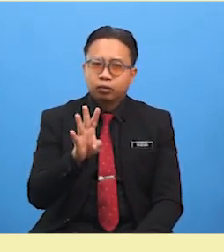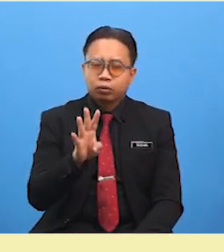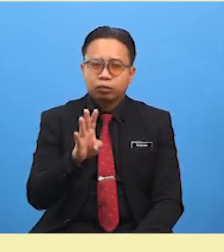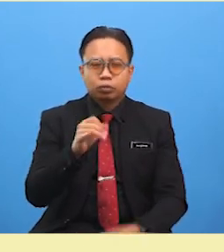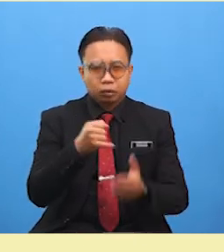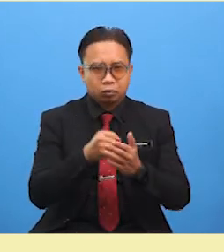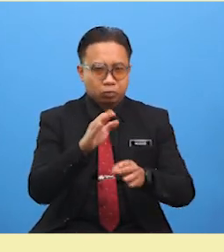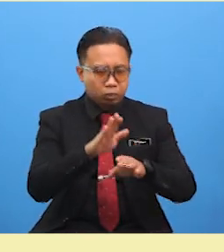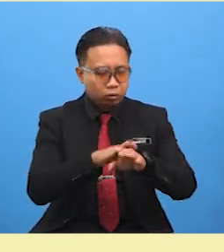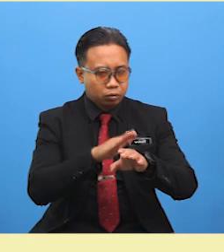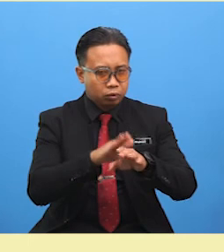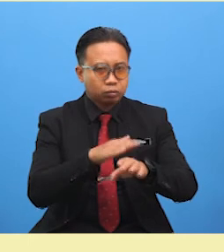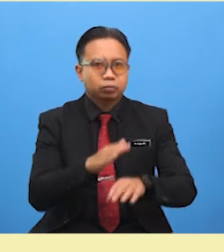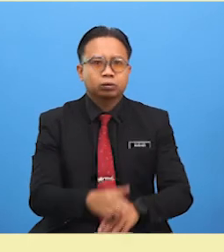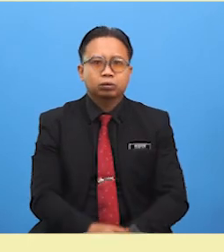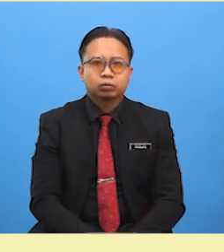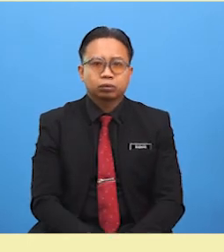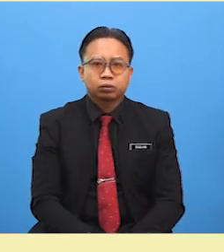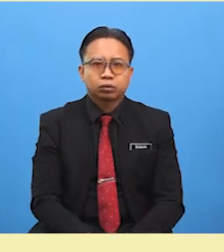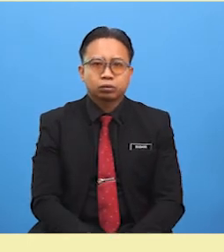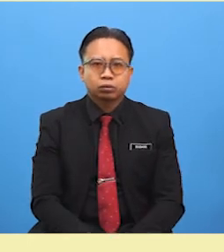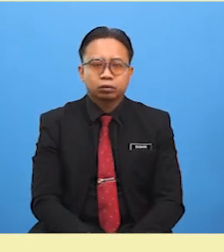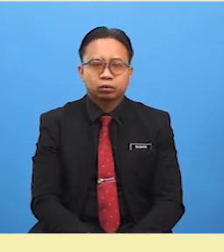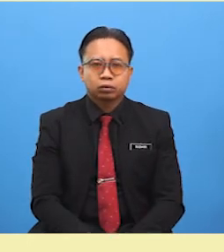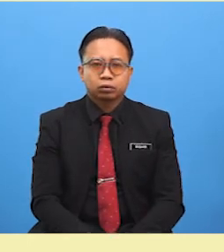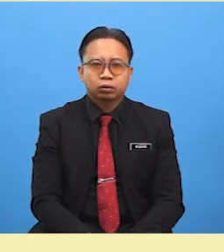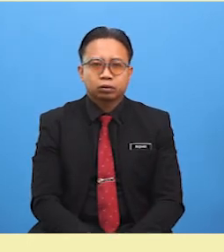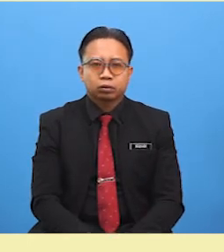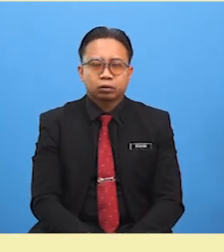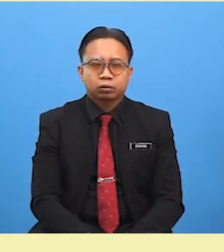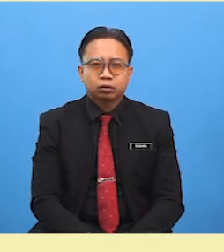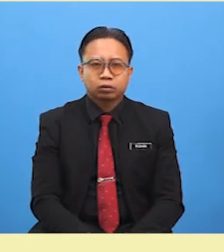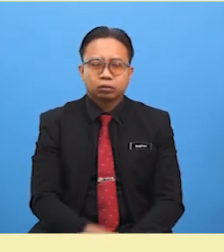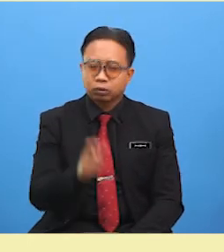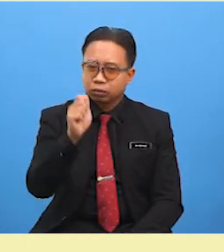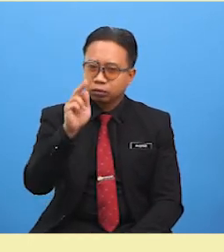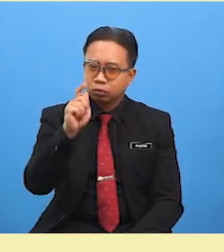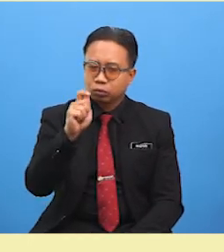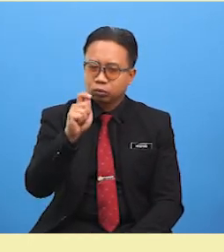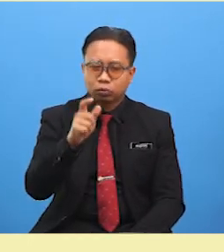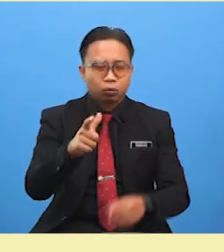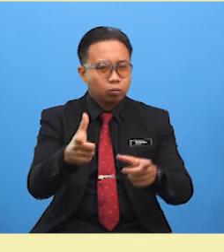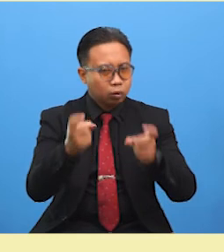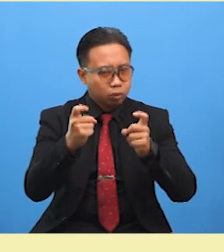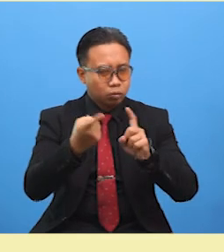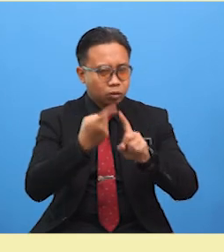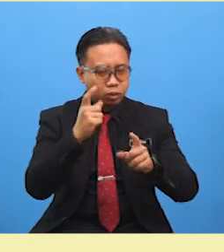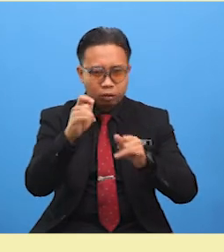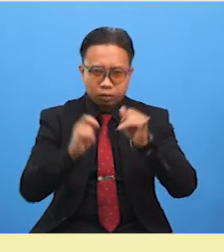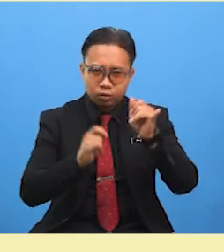is slow. Do you think it is slow? No. In fact, tuk-tuks are faster than